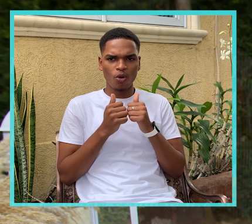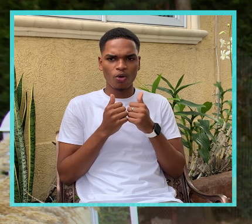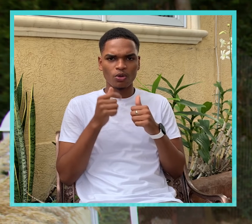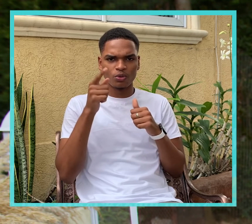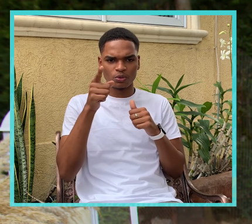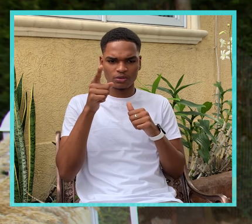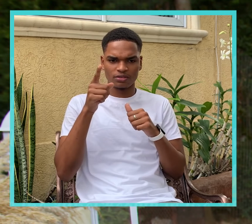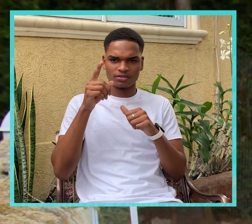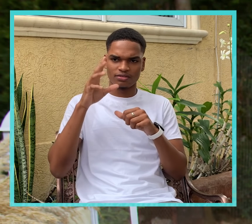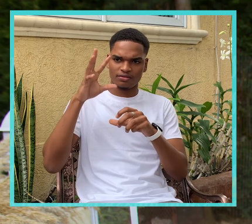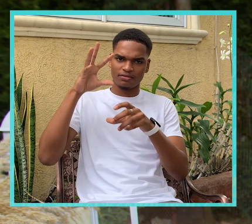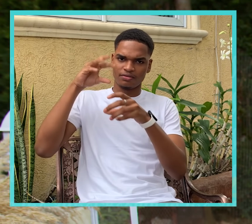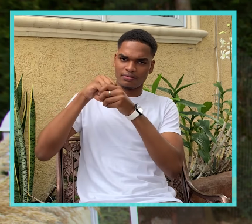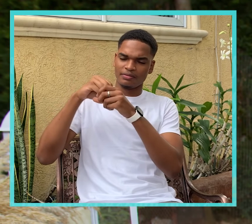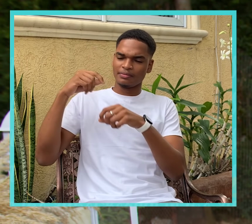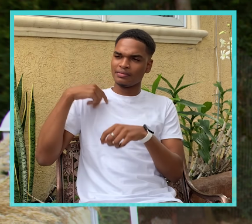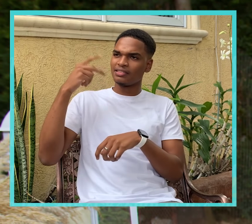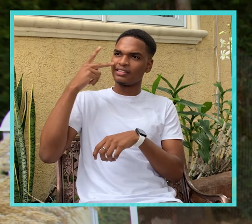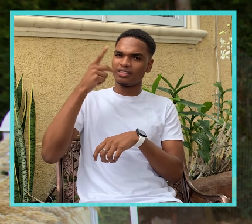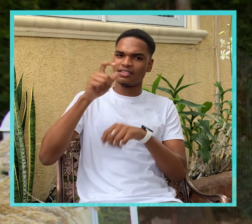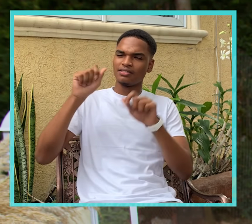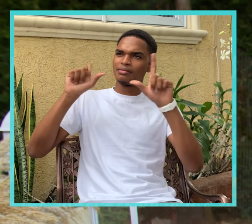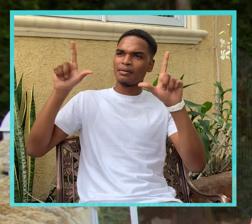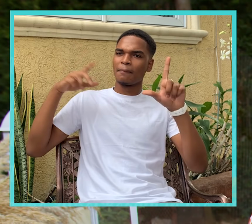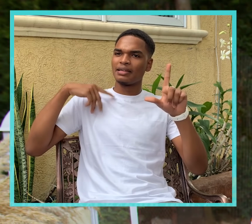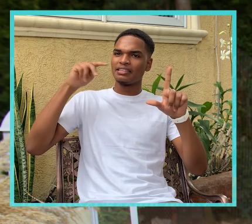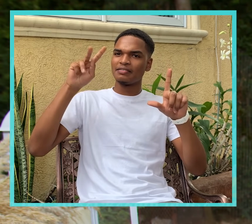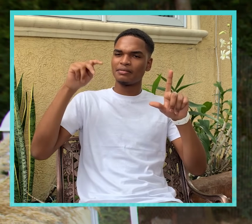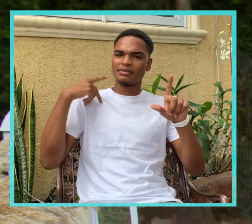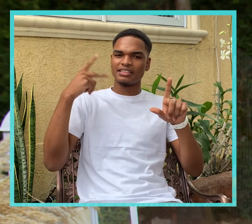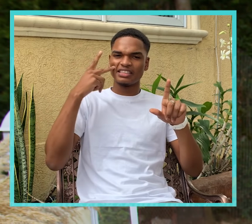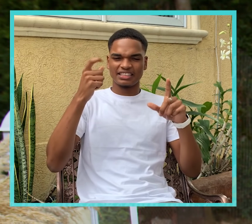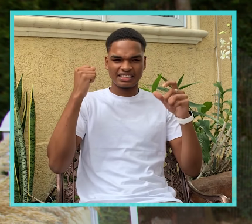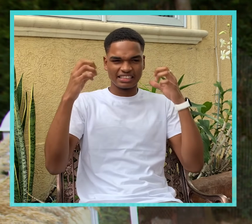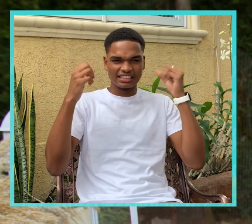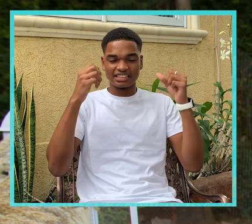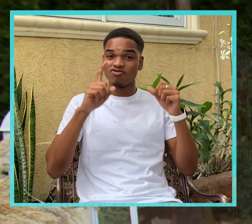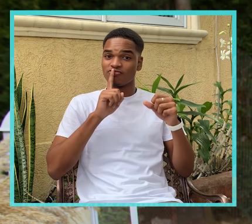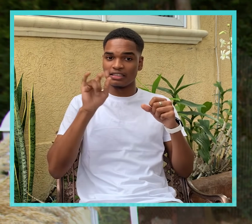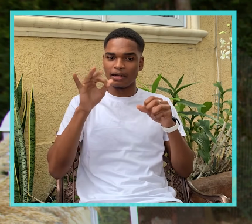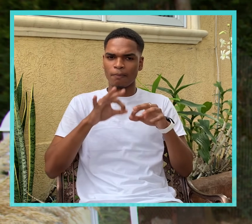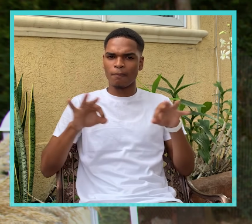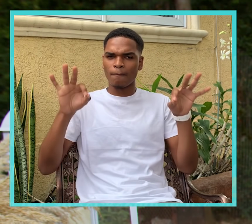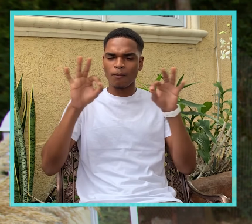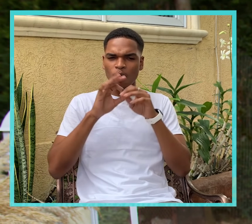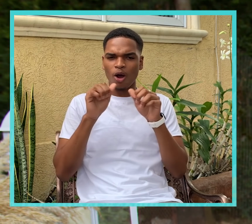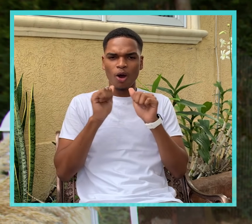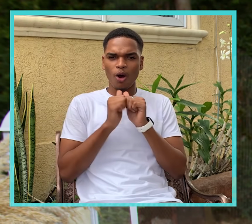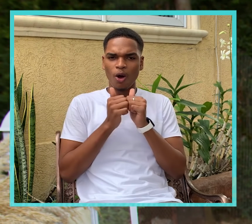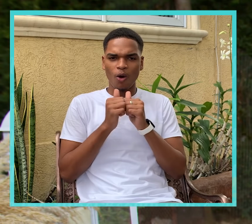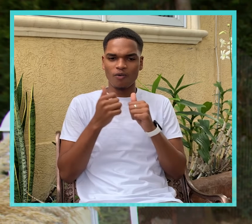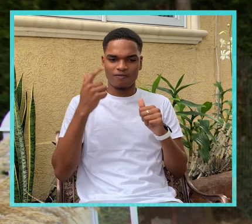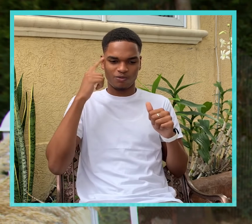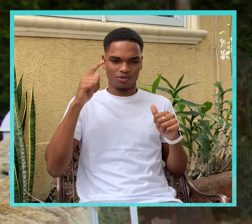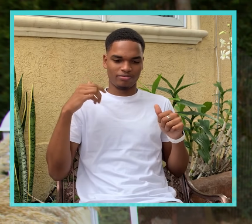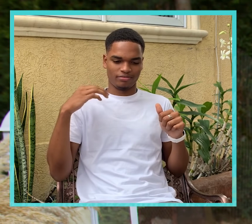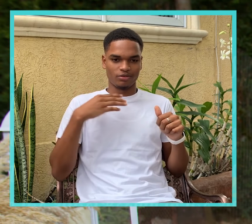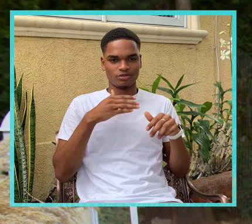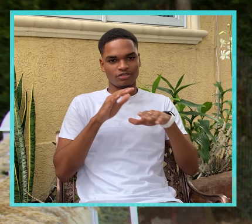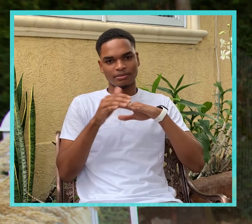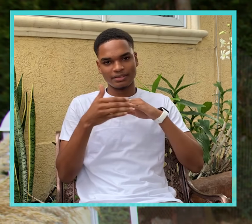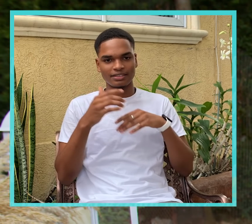that space where we see you on our screens all the time doing something that is so critically important to our society and our